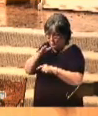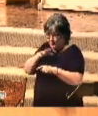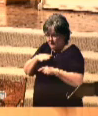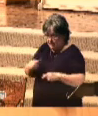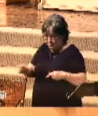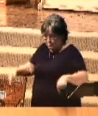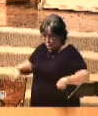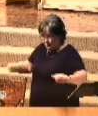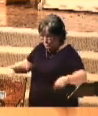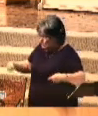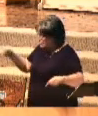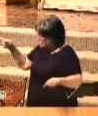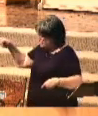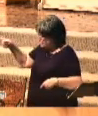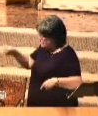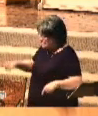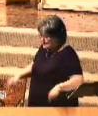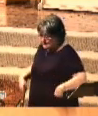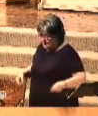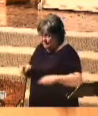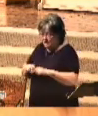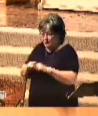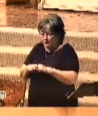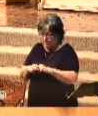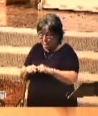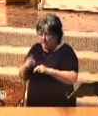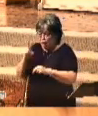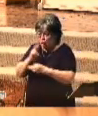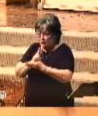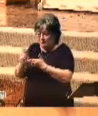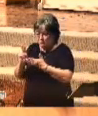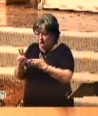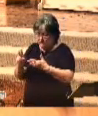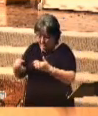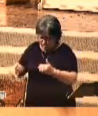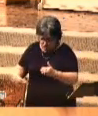And 2 weeks ago, they took off the other lot of the other foot.